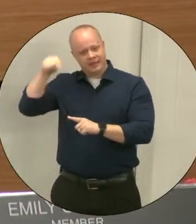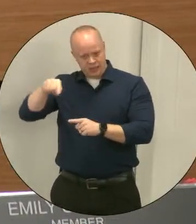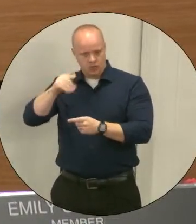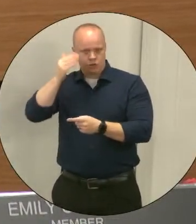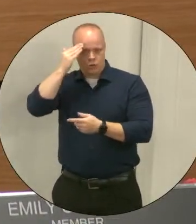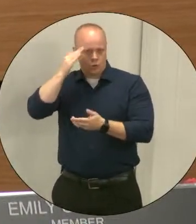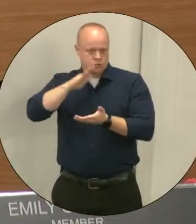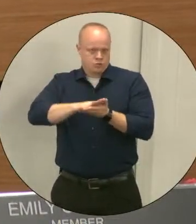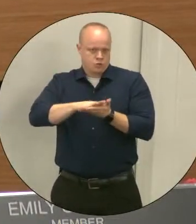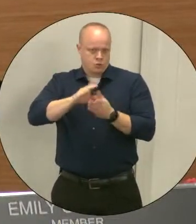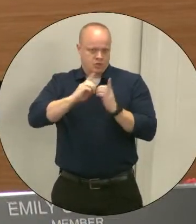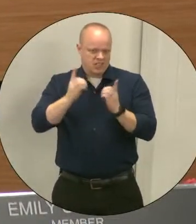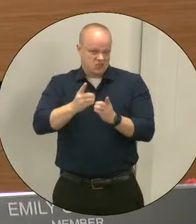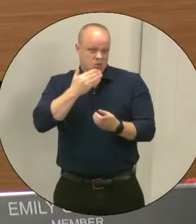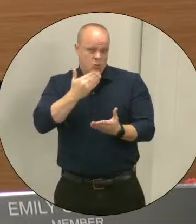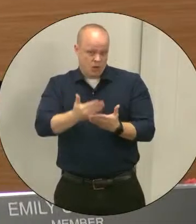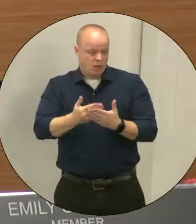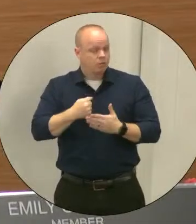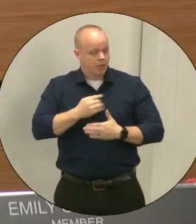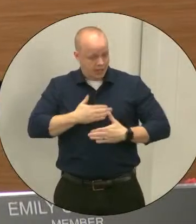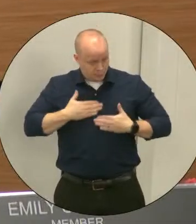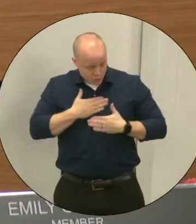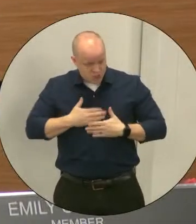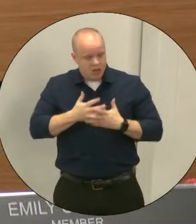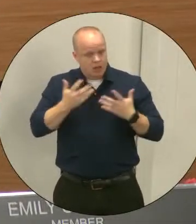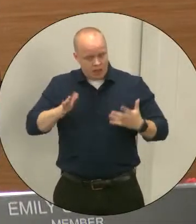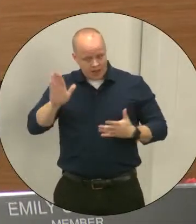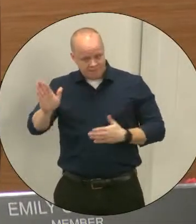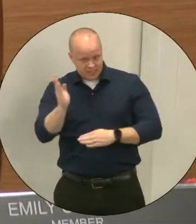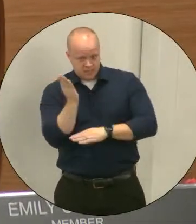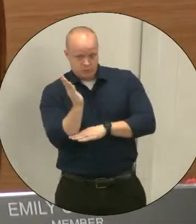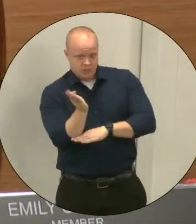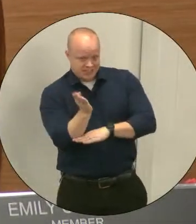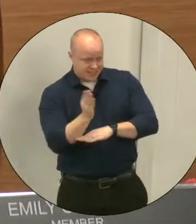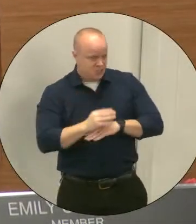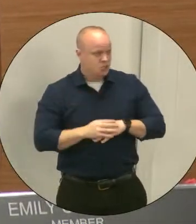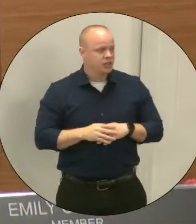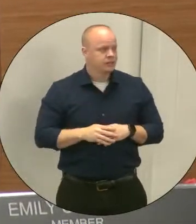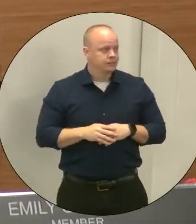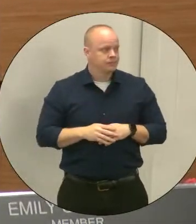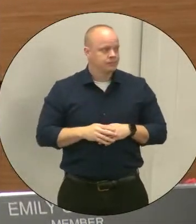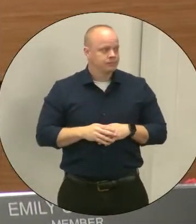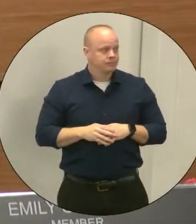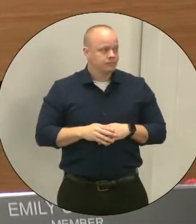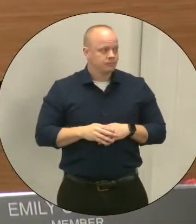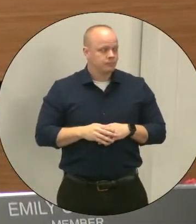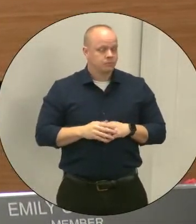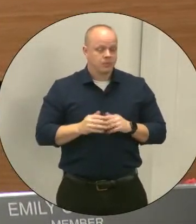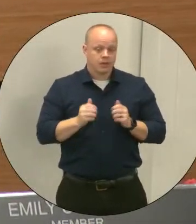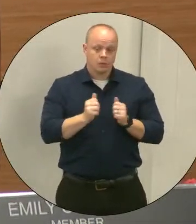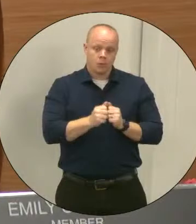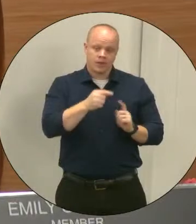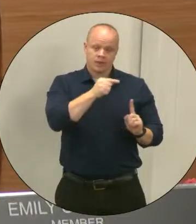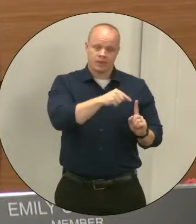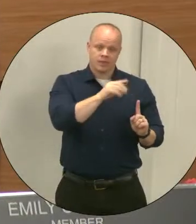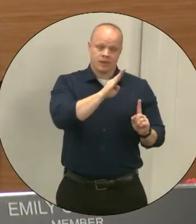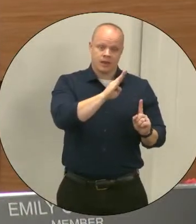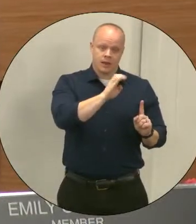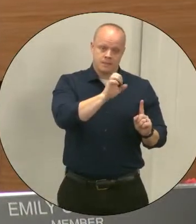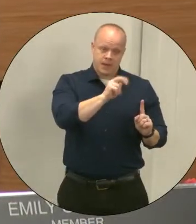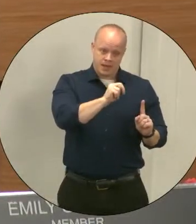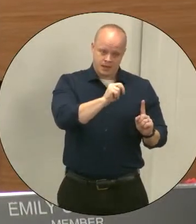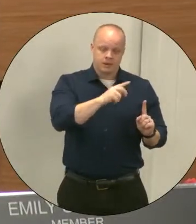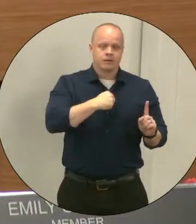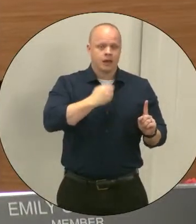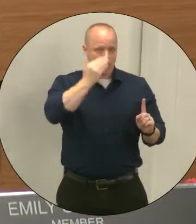district pretty well. I appreciated a lot of his presentations. With Ben, I